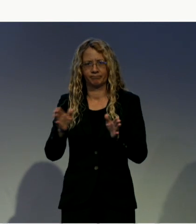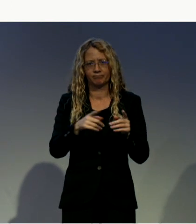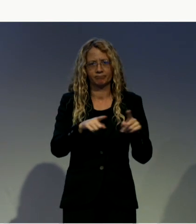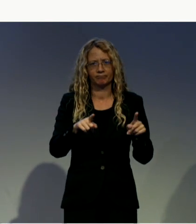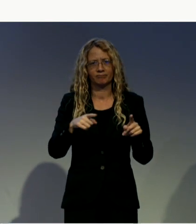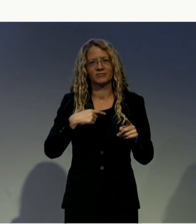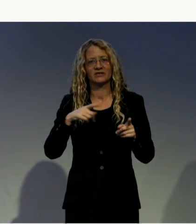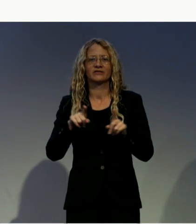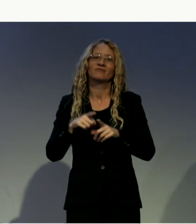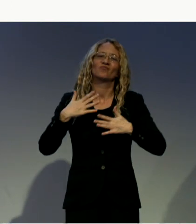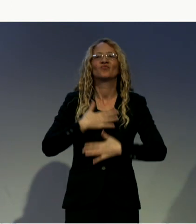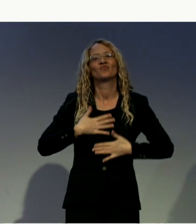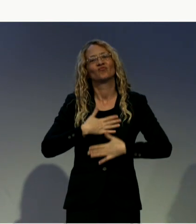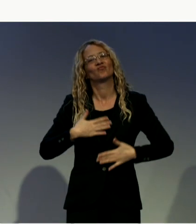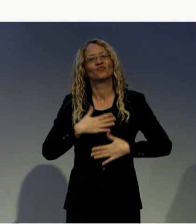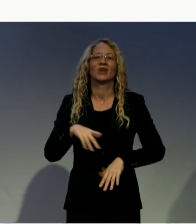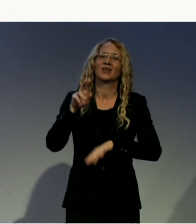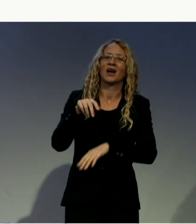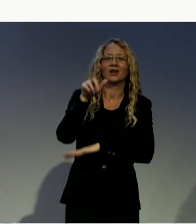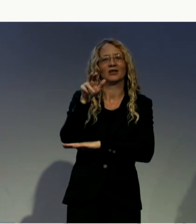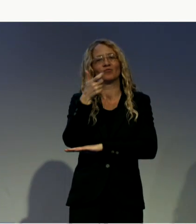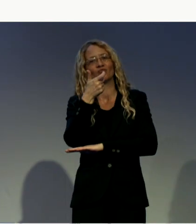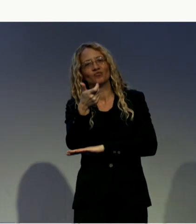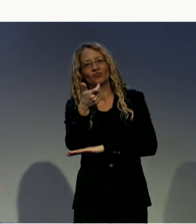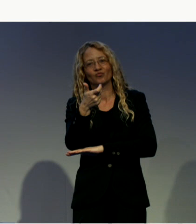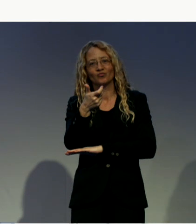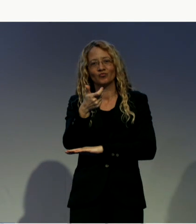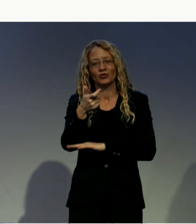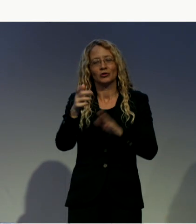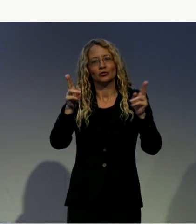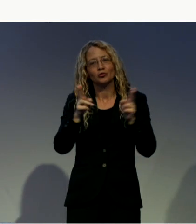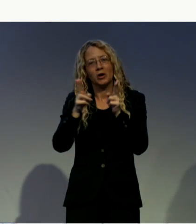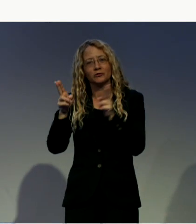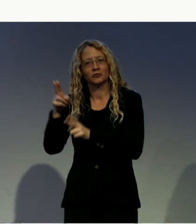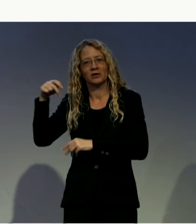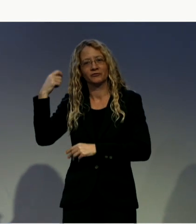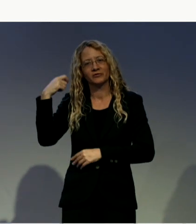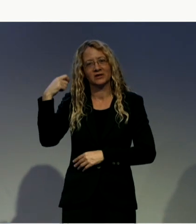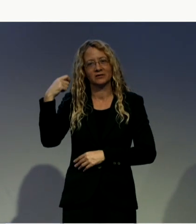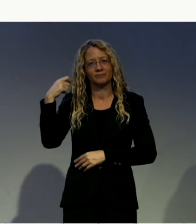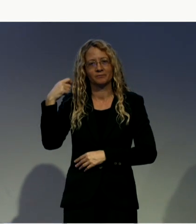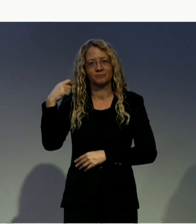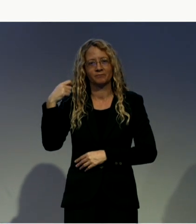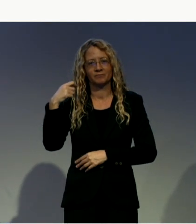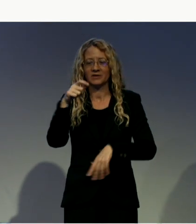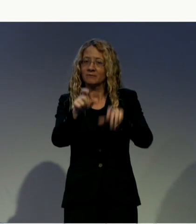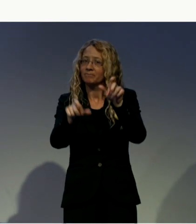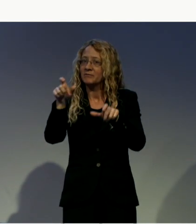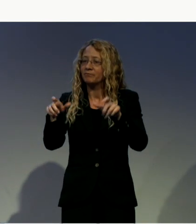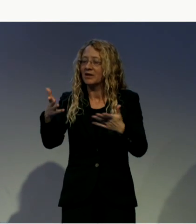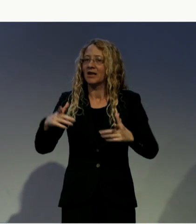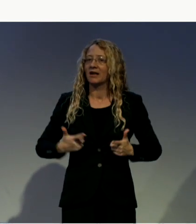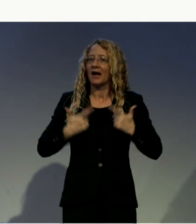films, documentaries, feature films, they would change lives. At first, I just thought, okay, I'm going to just make movies as